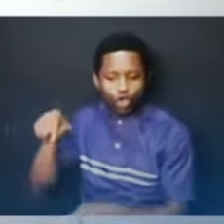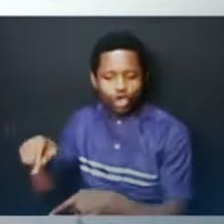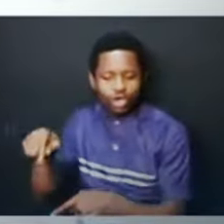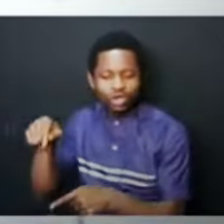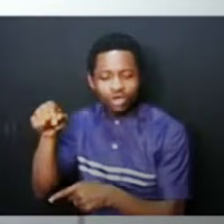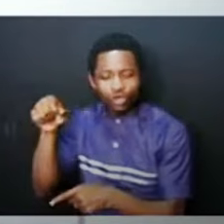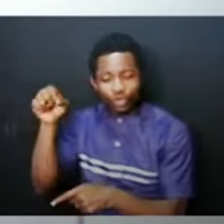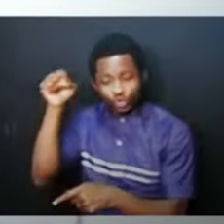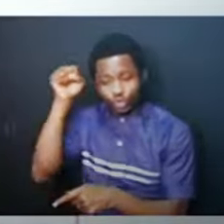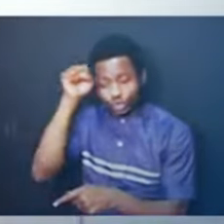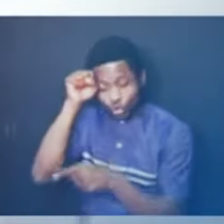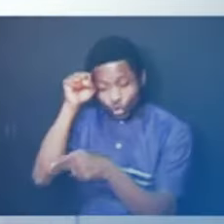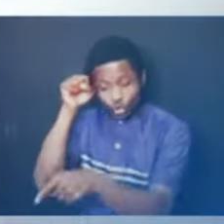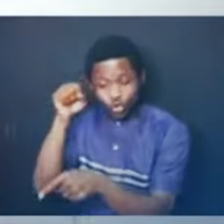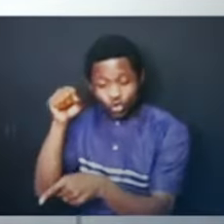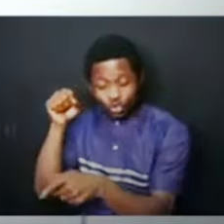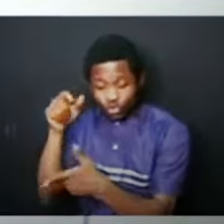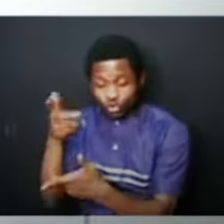he was conscience stricken.